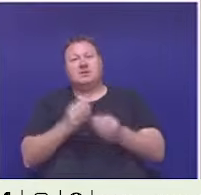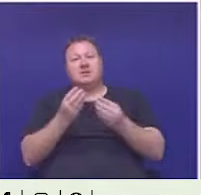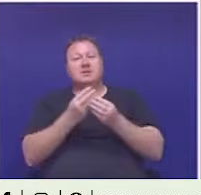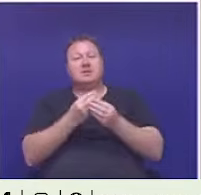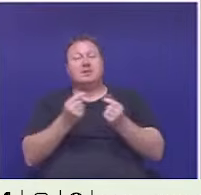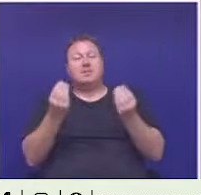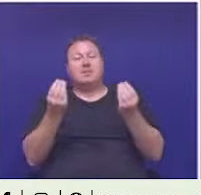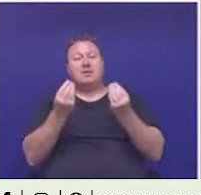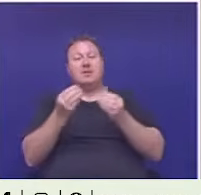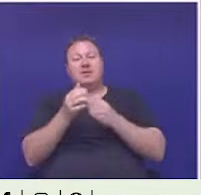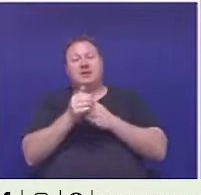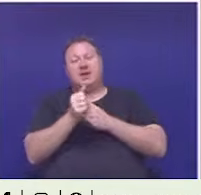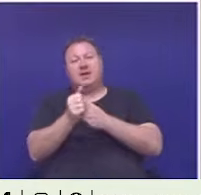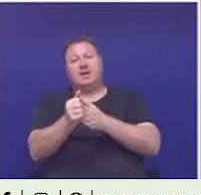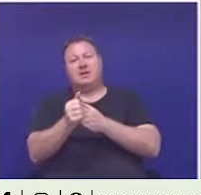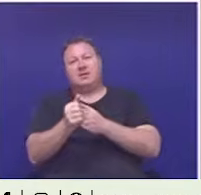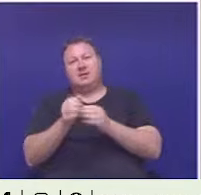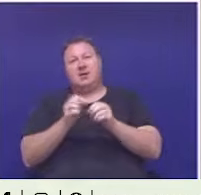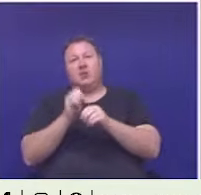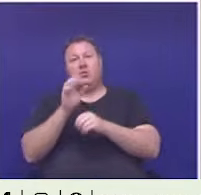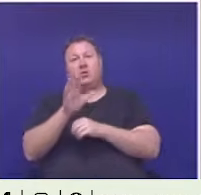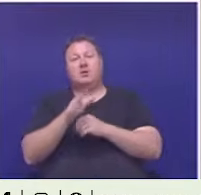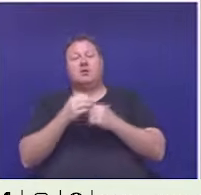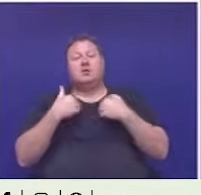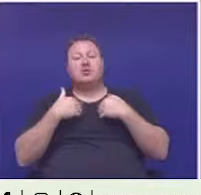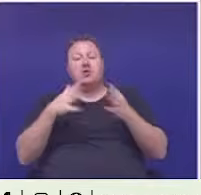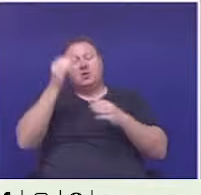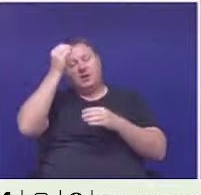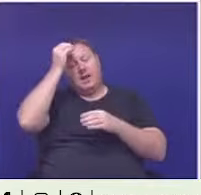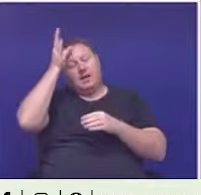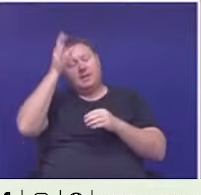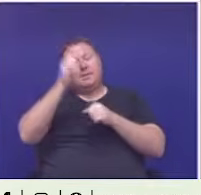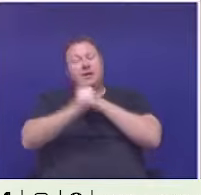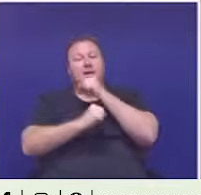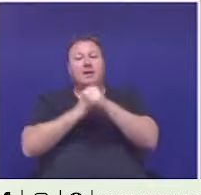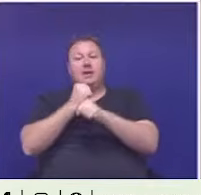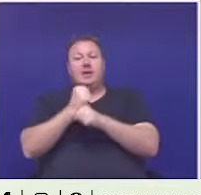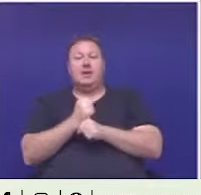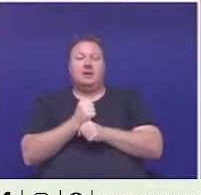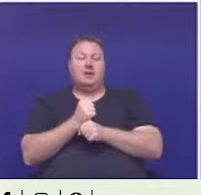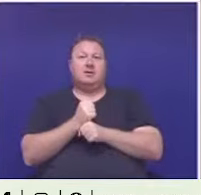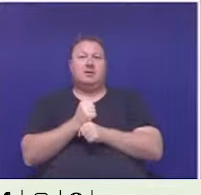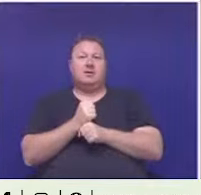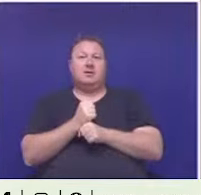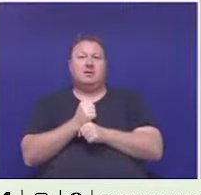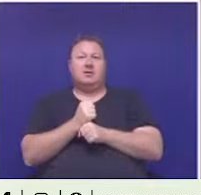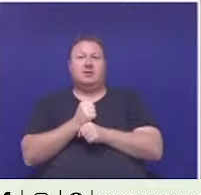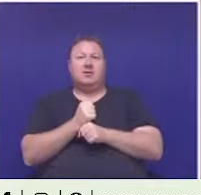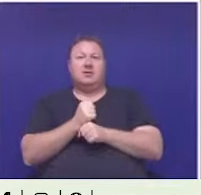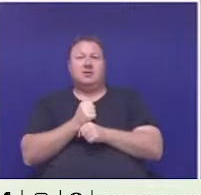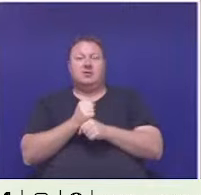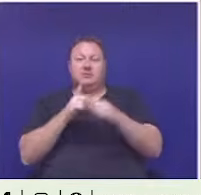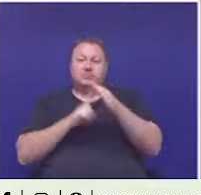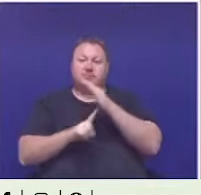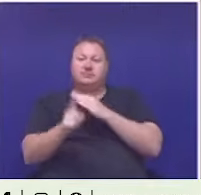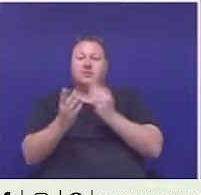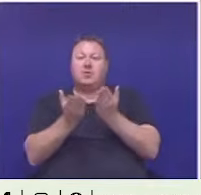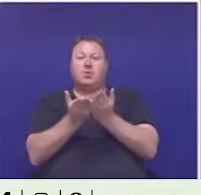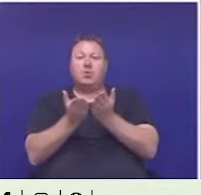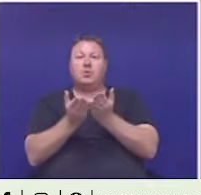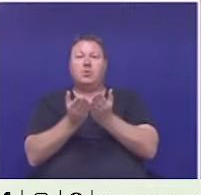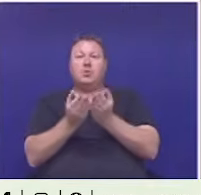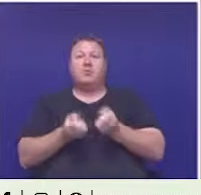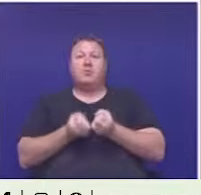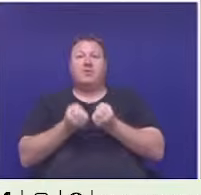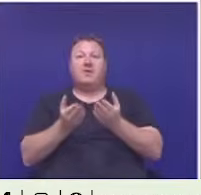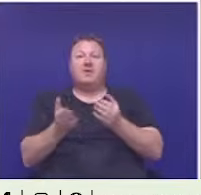to this outcome. So at the start of the academic year, they immediately entered the school. They're providing the